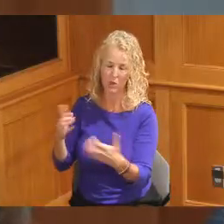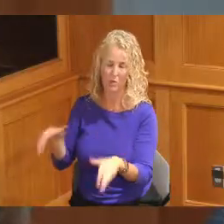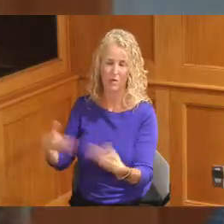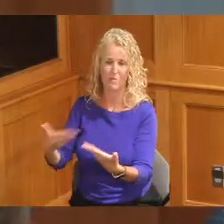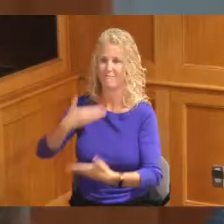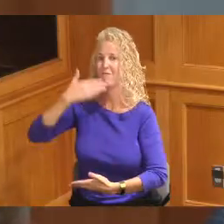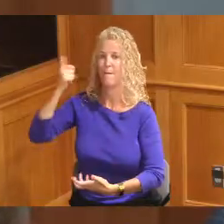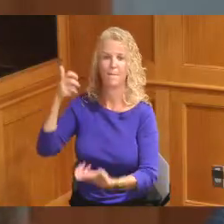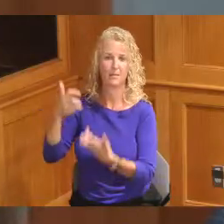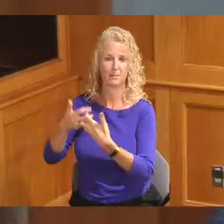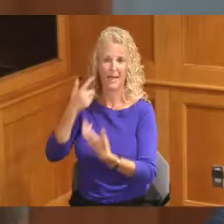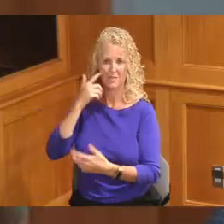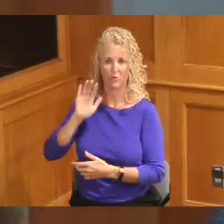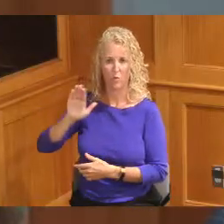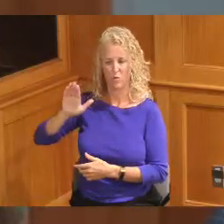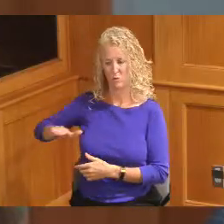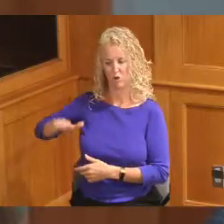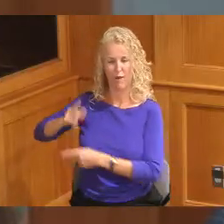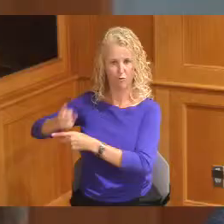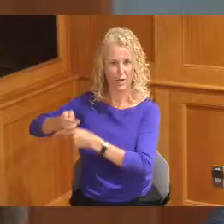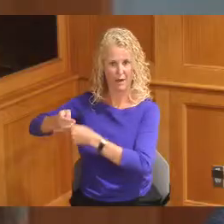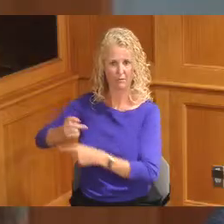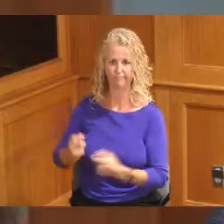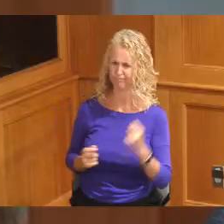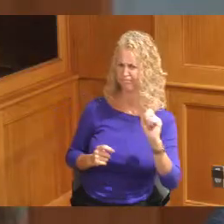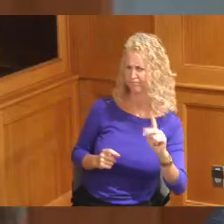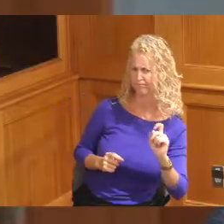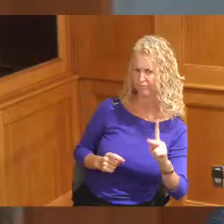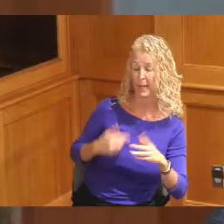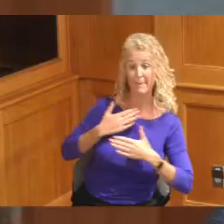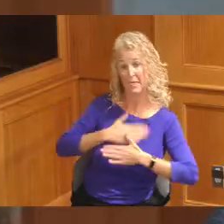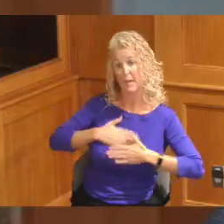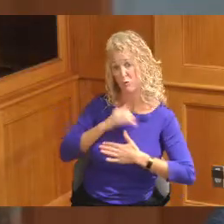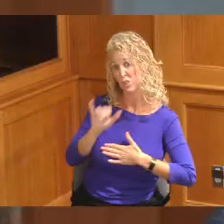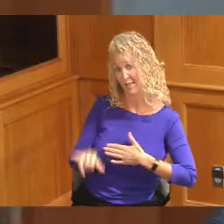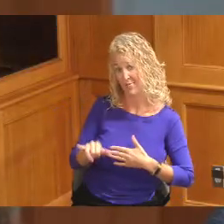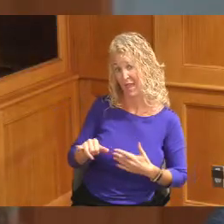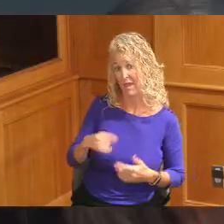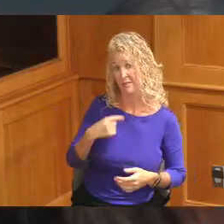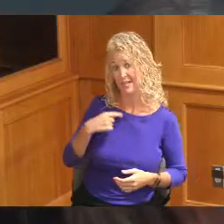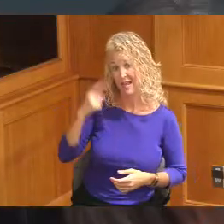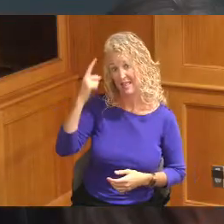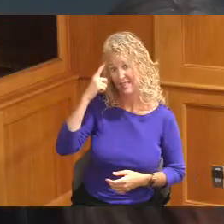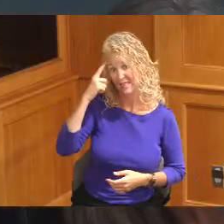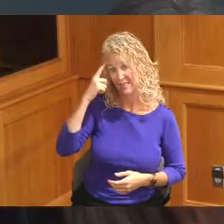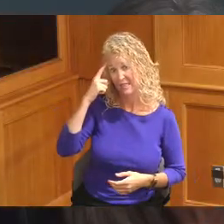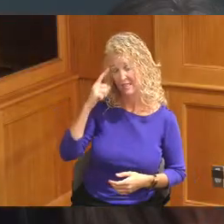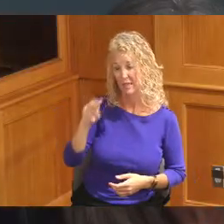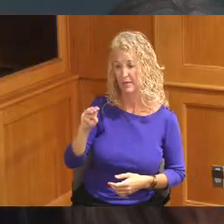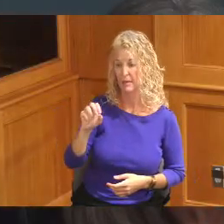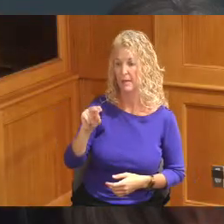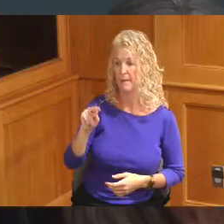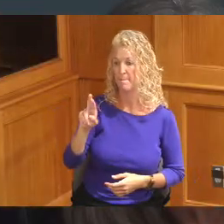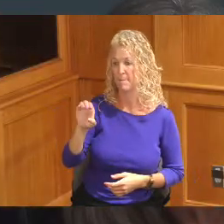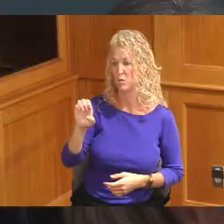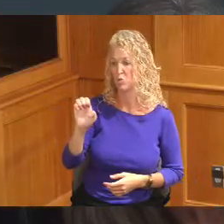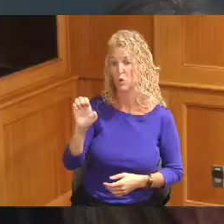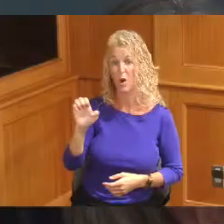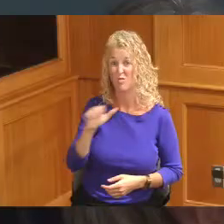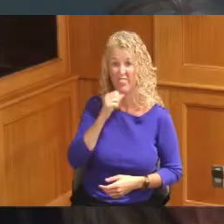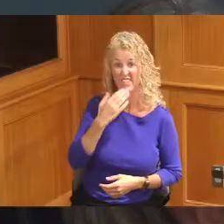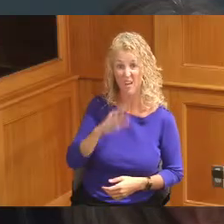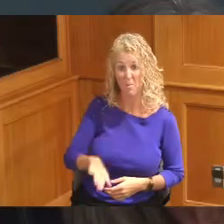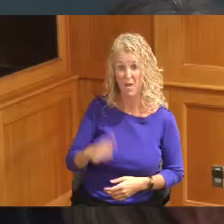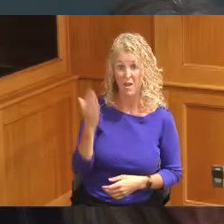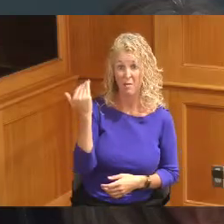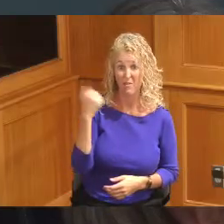just so that they get the care that they need. Okay. Well, I appreciate it, though, because I think one was like Monroe, Ohio or something. And